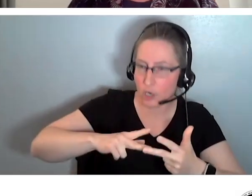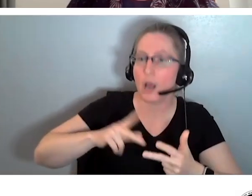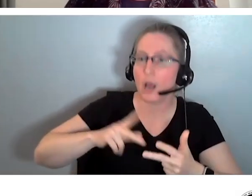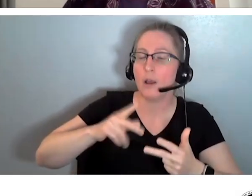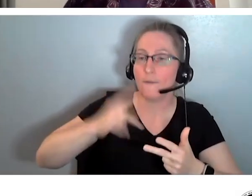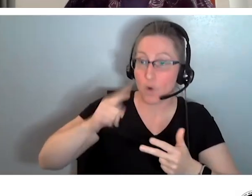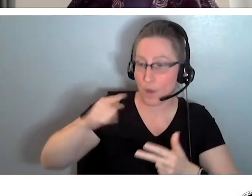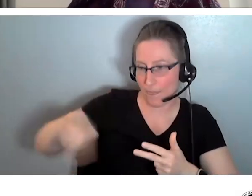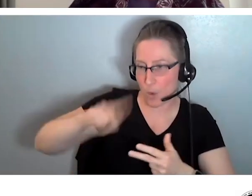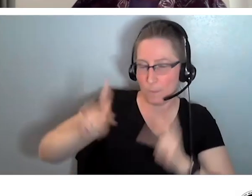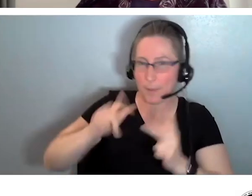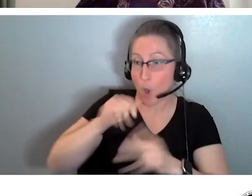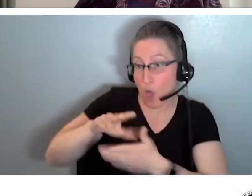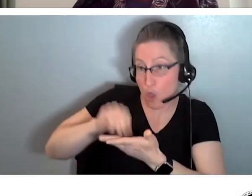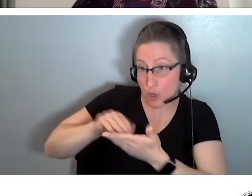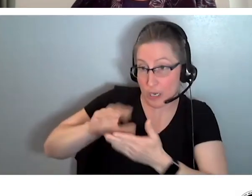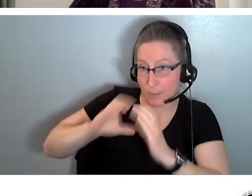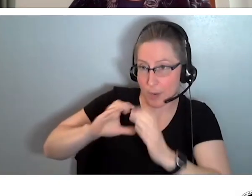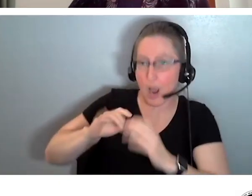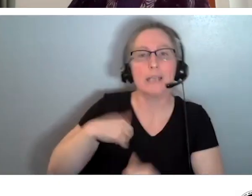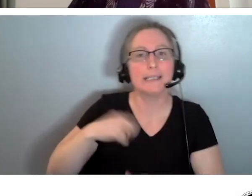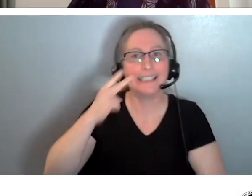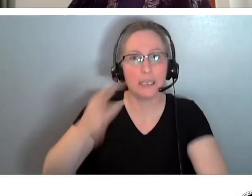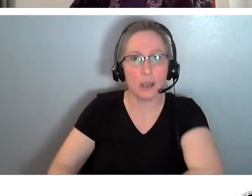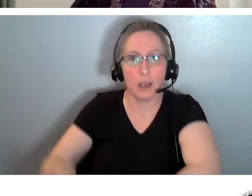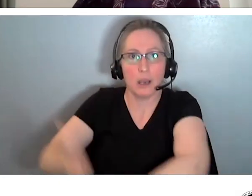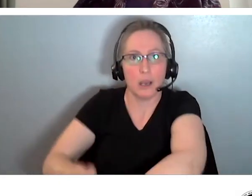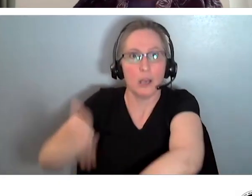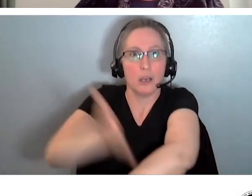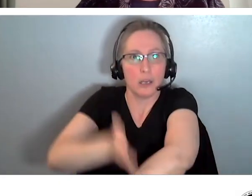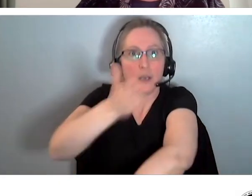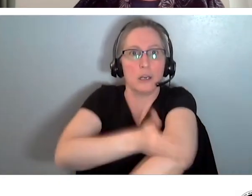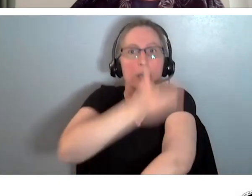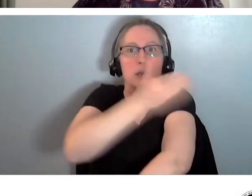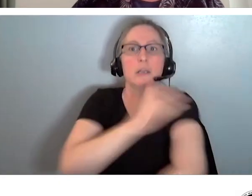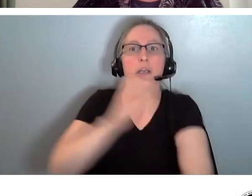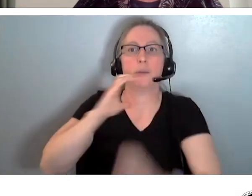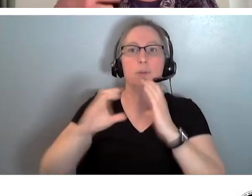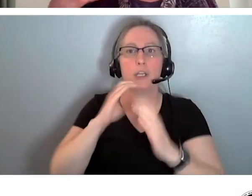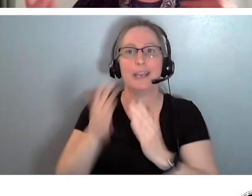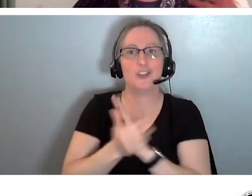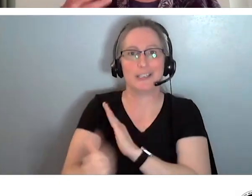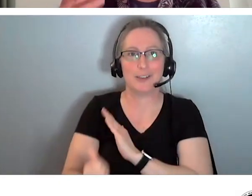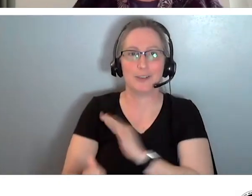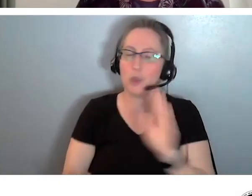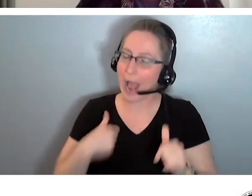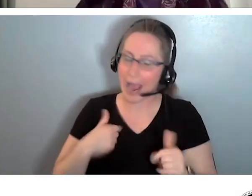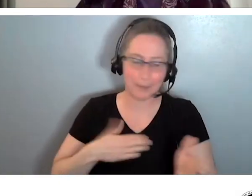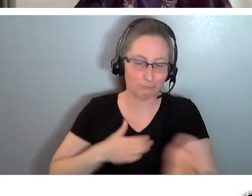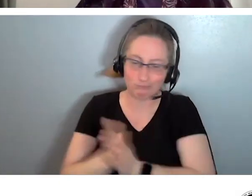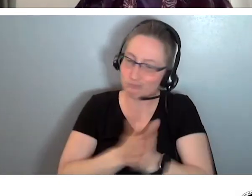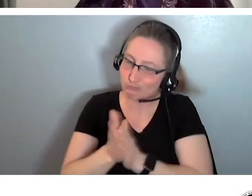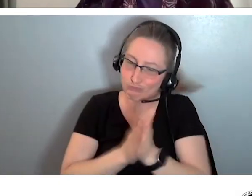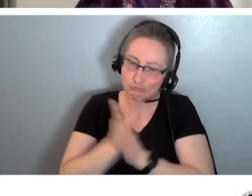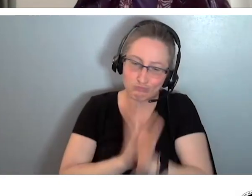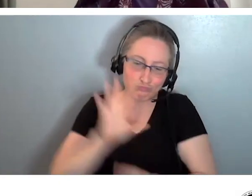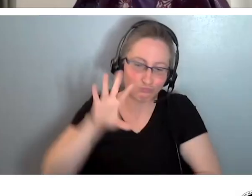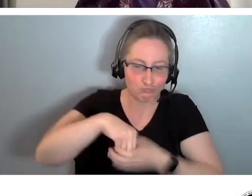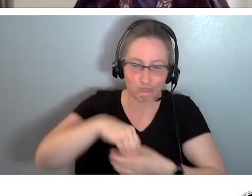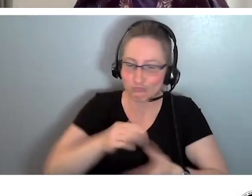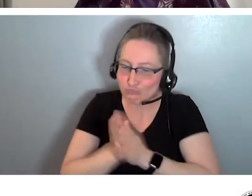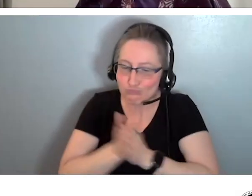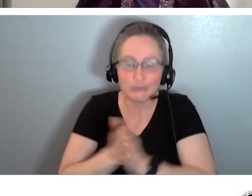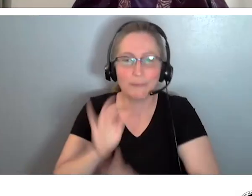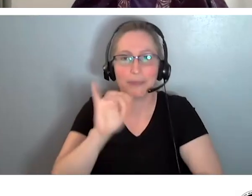see greater gains in the children's communication skills. And so I still go at it, I guess we could say. So